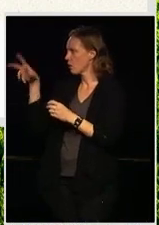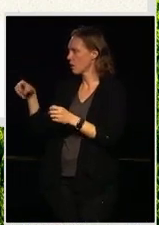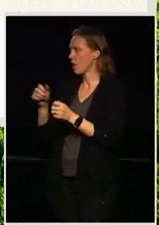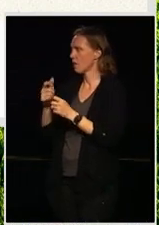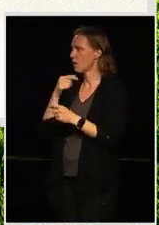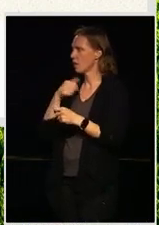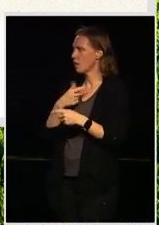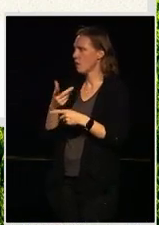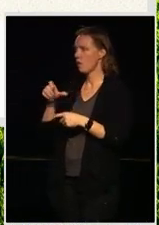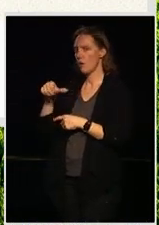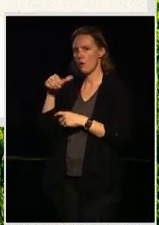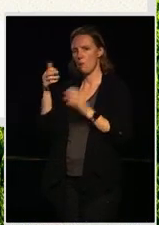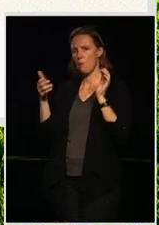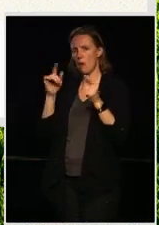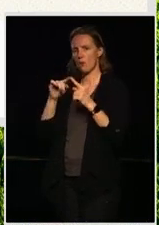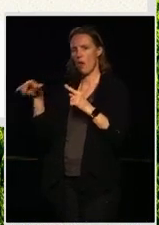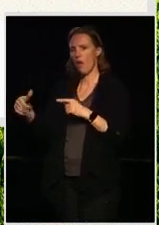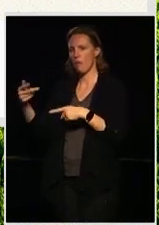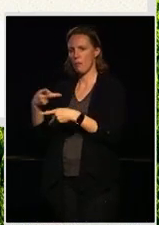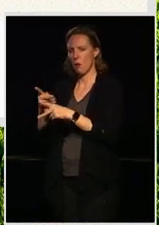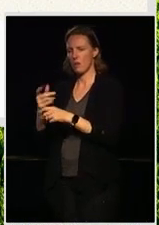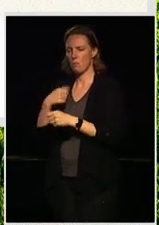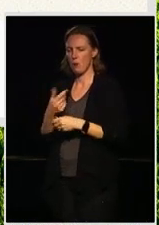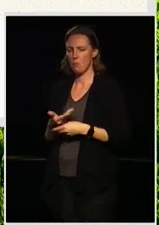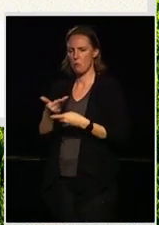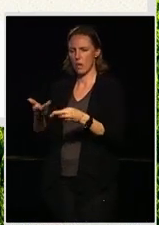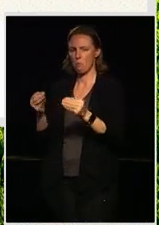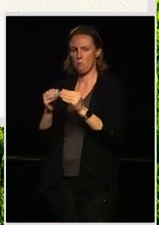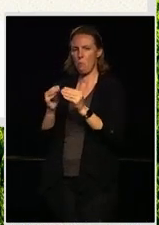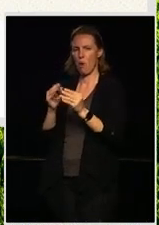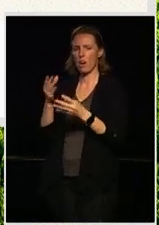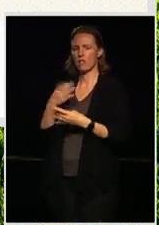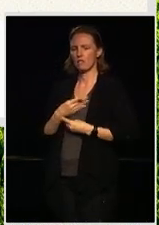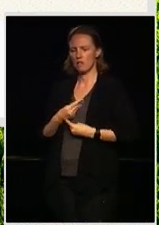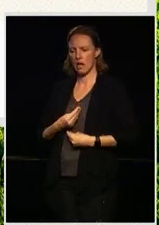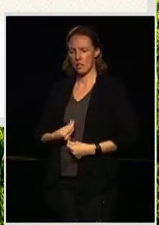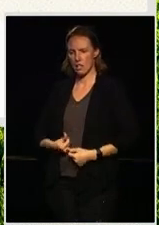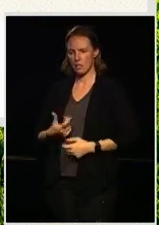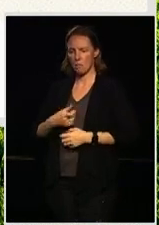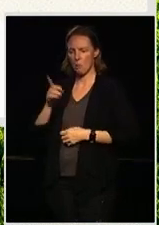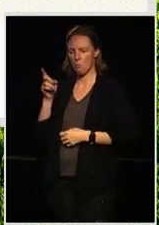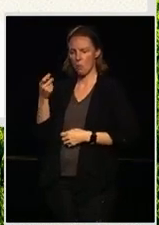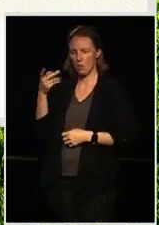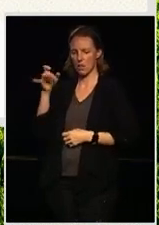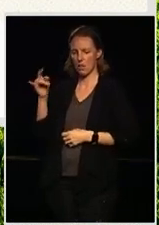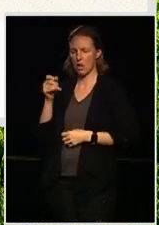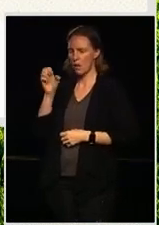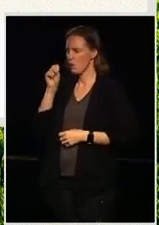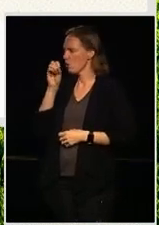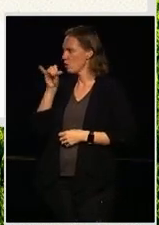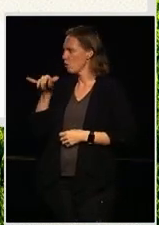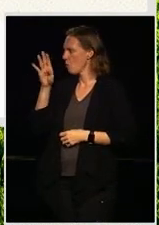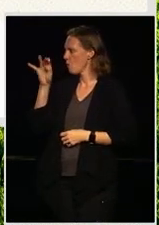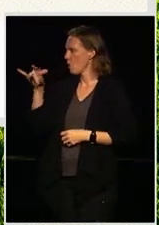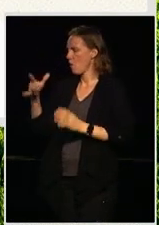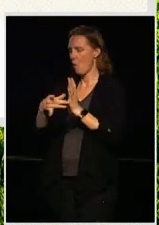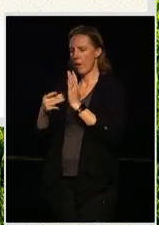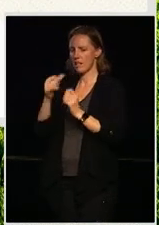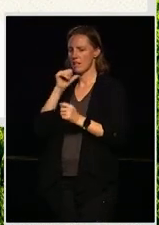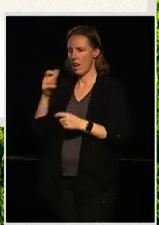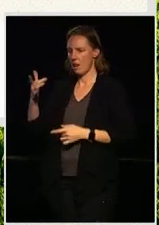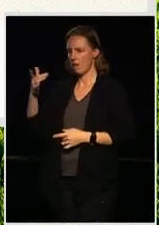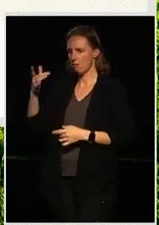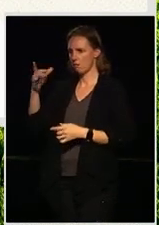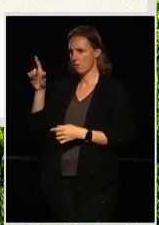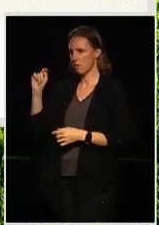commodity product in the market. We deliver more digestible protein. The soybean oil is not toxic anymore to the cow, and